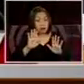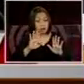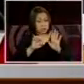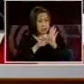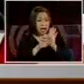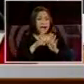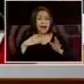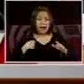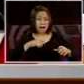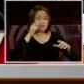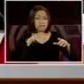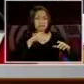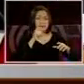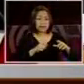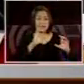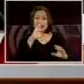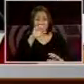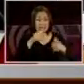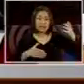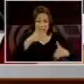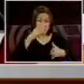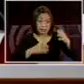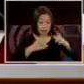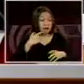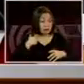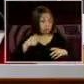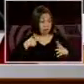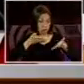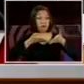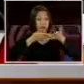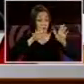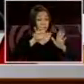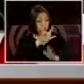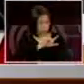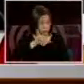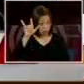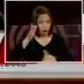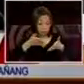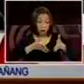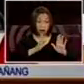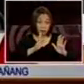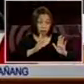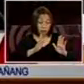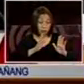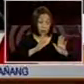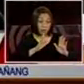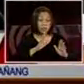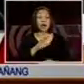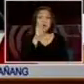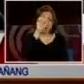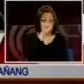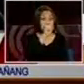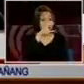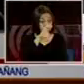pendency of these big cases against her? So nung pinayagan na po ng Korte